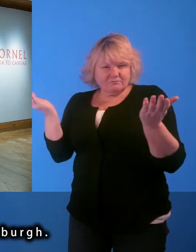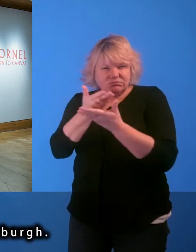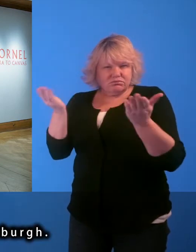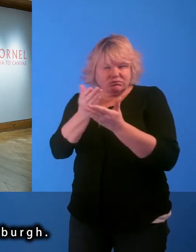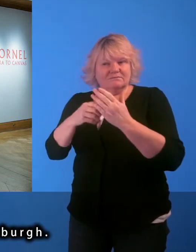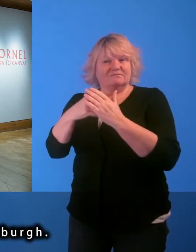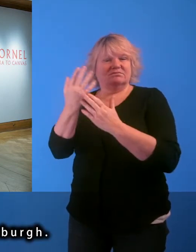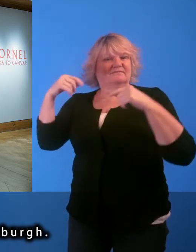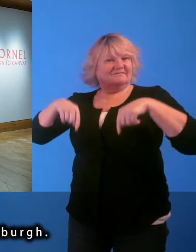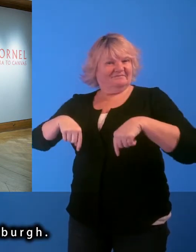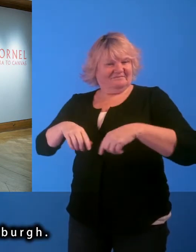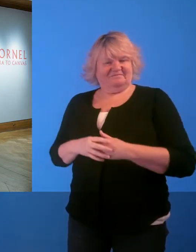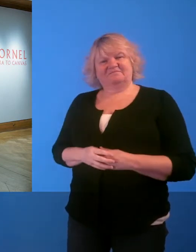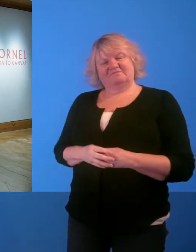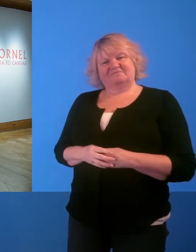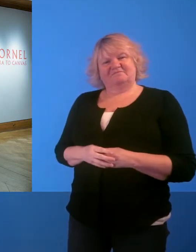Edinburgh.